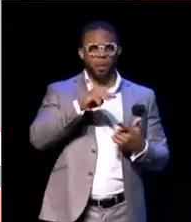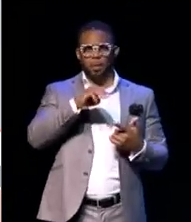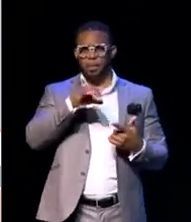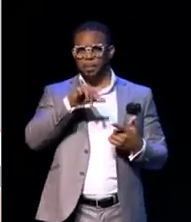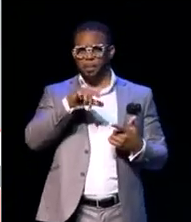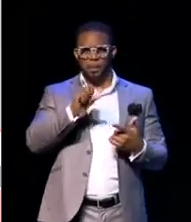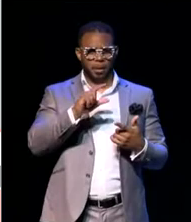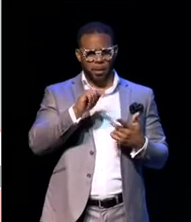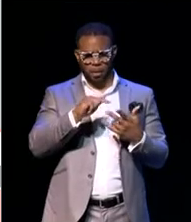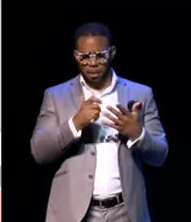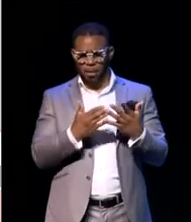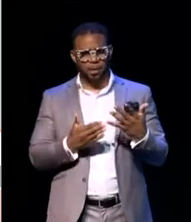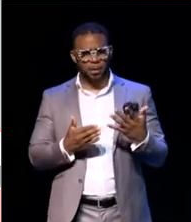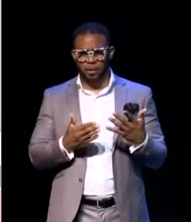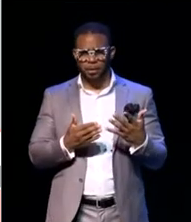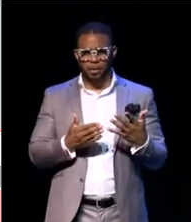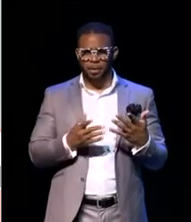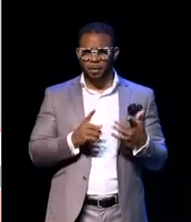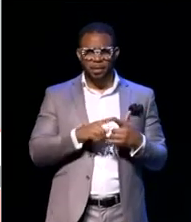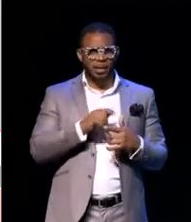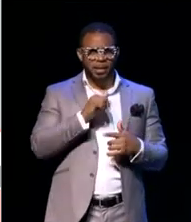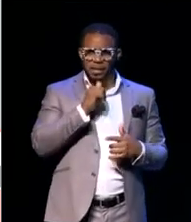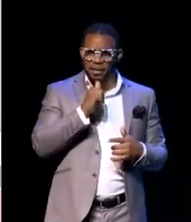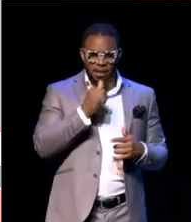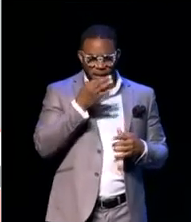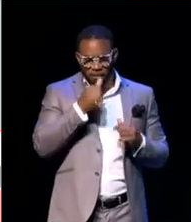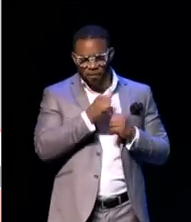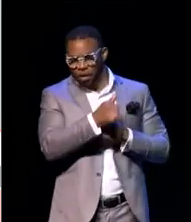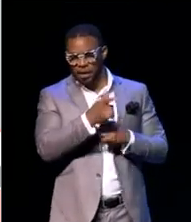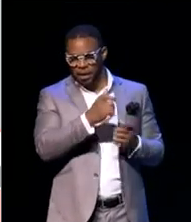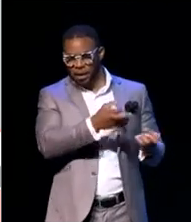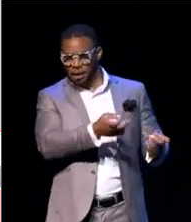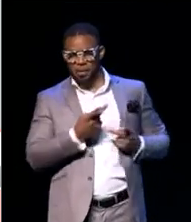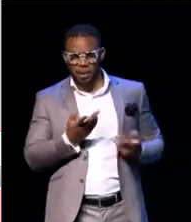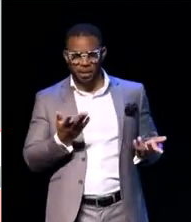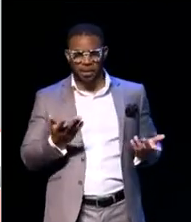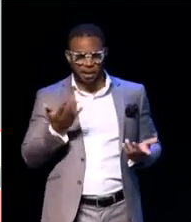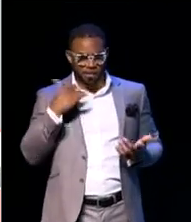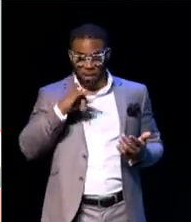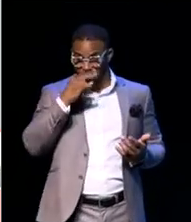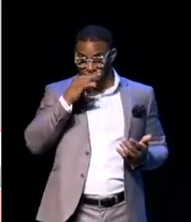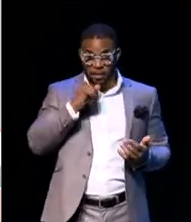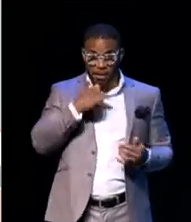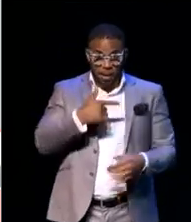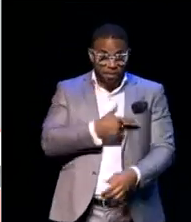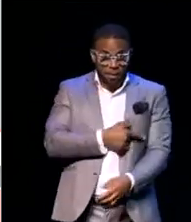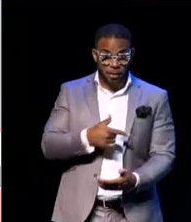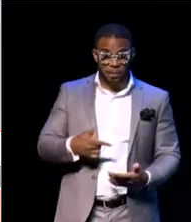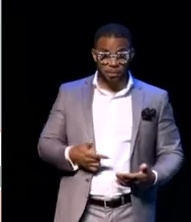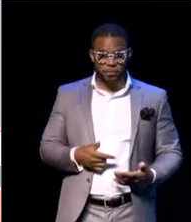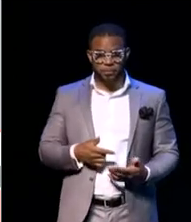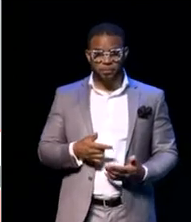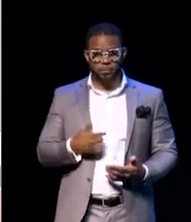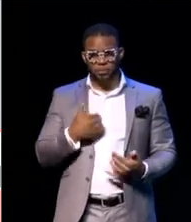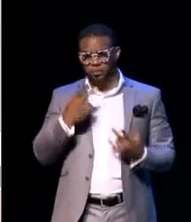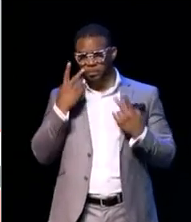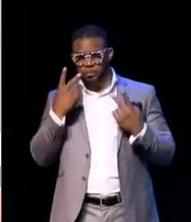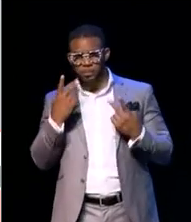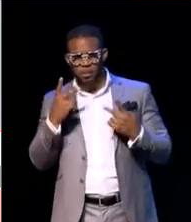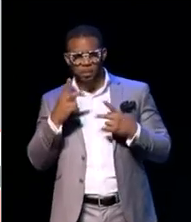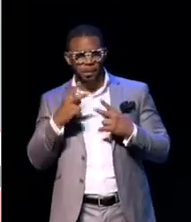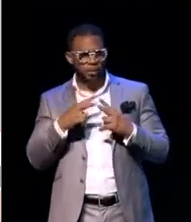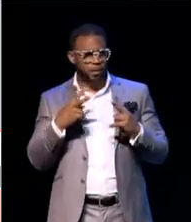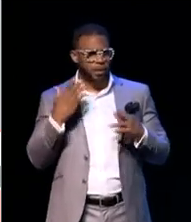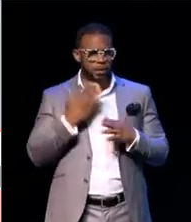and all these other things, but it's not far away that they could come back. And if our kids aren't vaccinated, and we're seeing